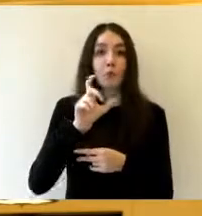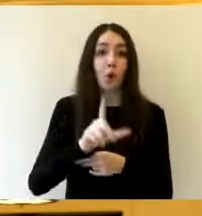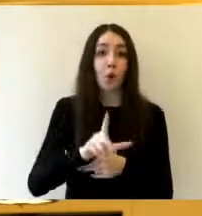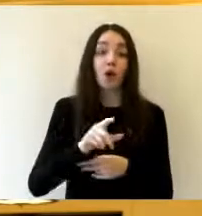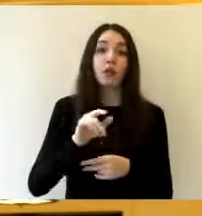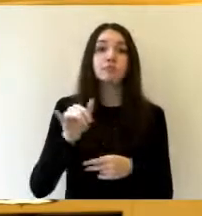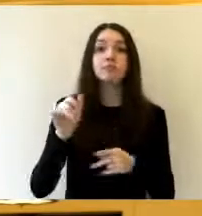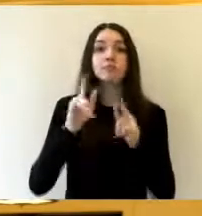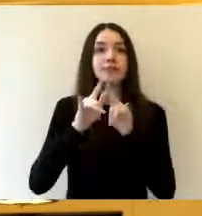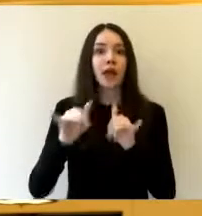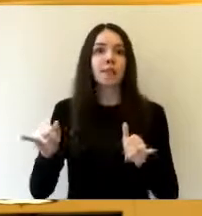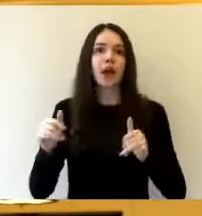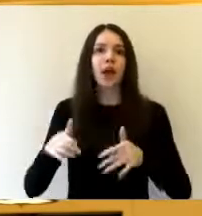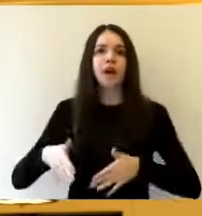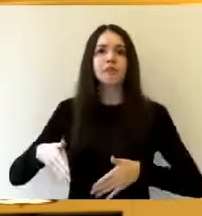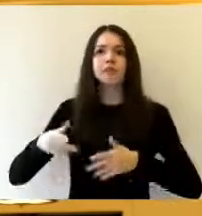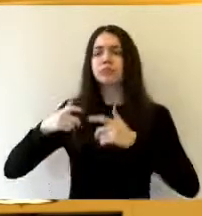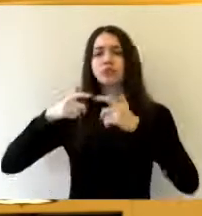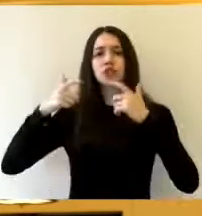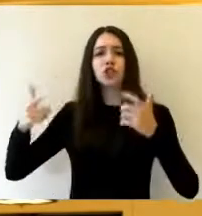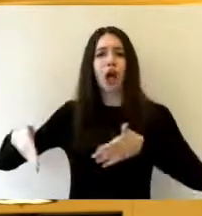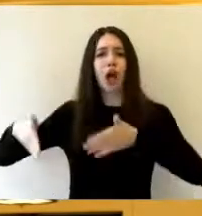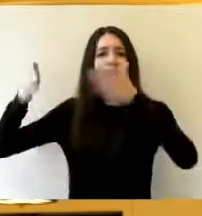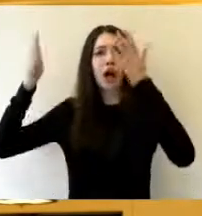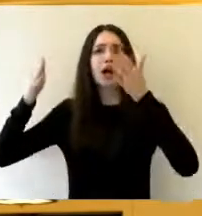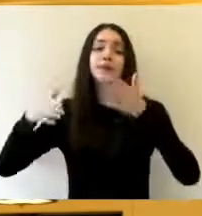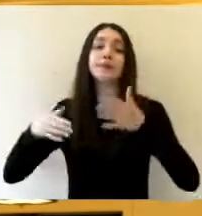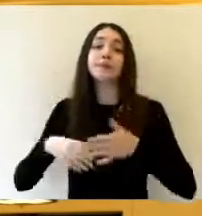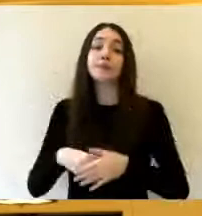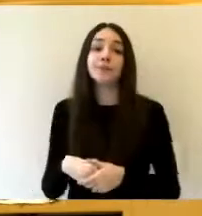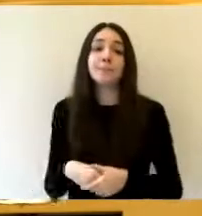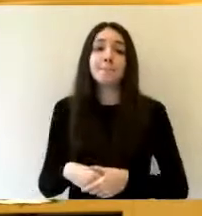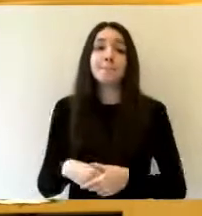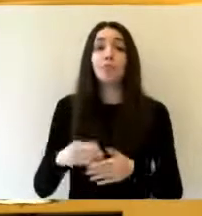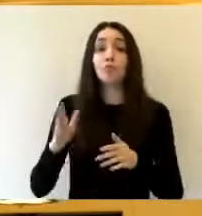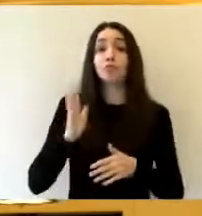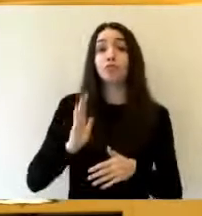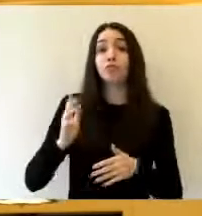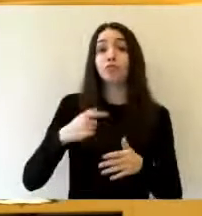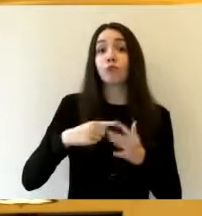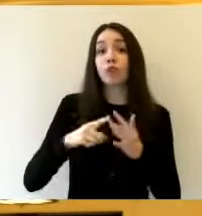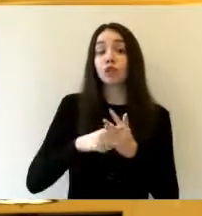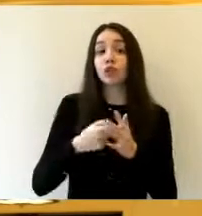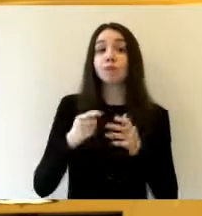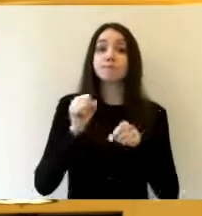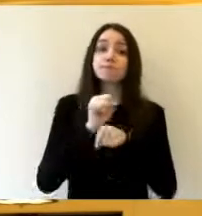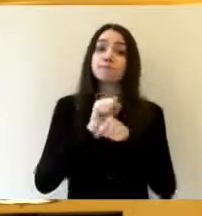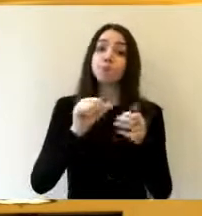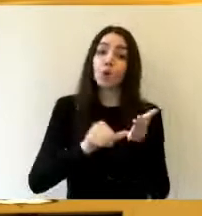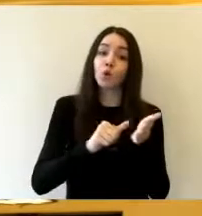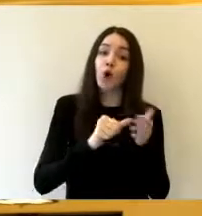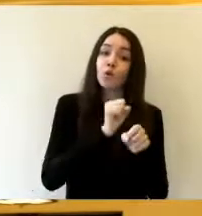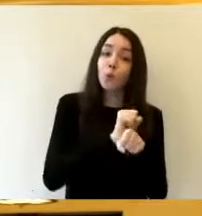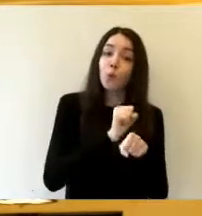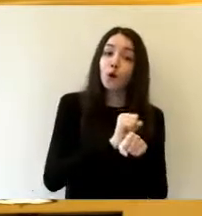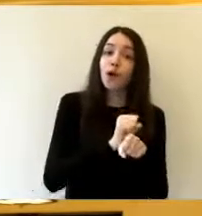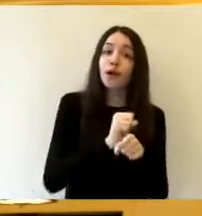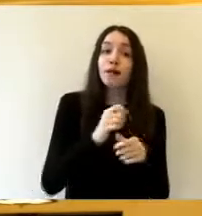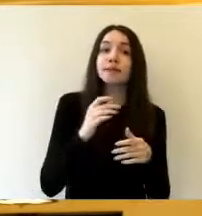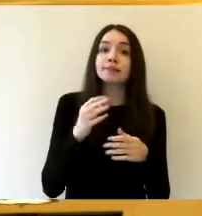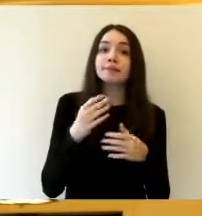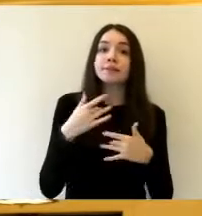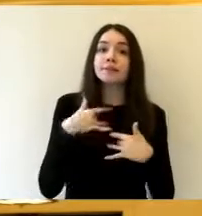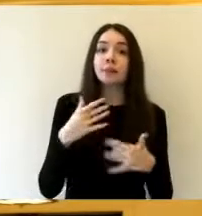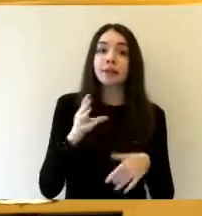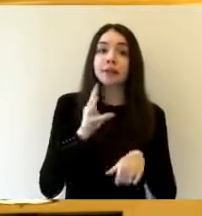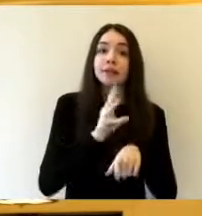scale. And most of the time when I was in there doing various kinds of stone carving work, I had an awful lot of time to think. Usually it was between the hours of 6 p.m. and 3